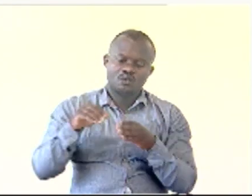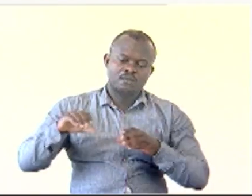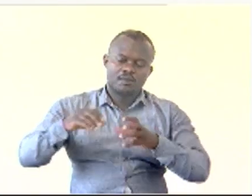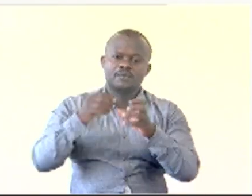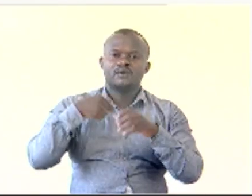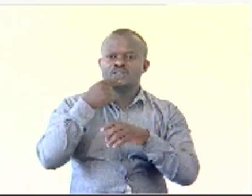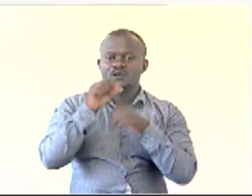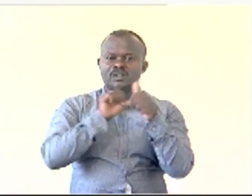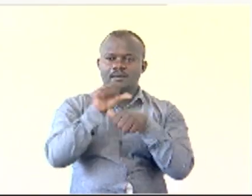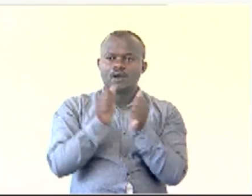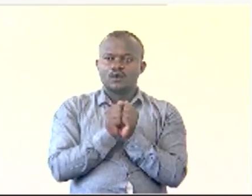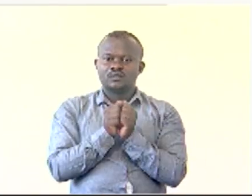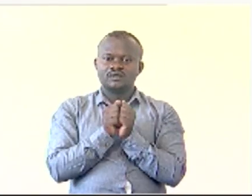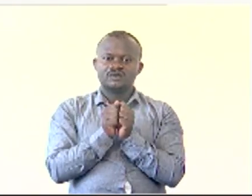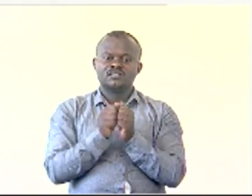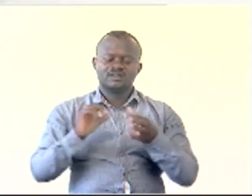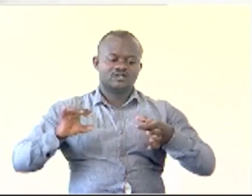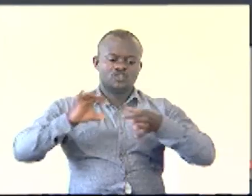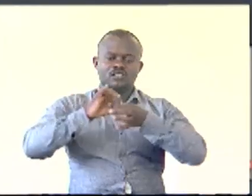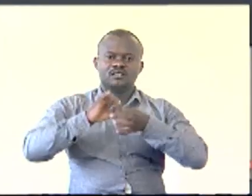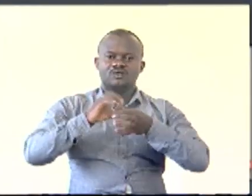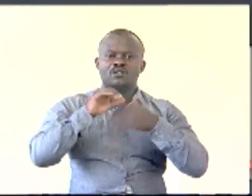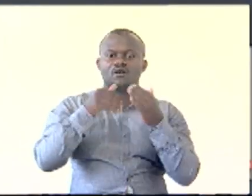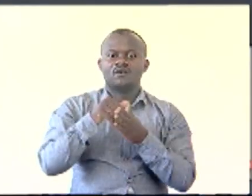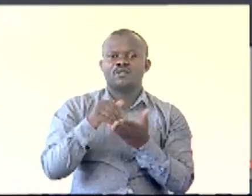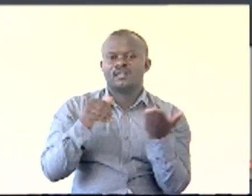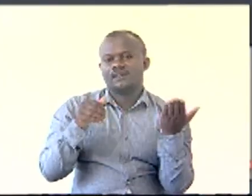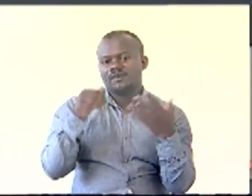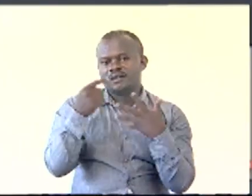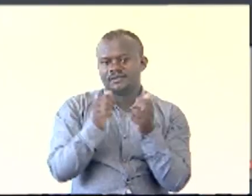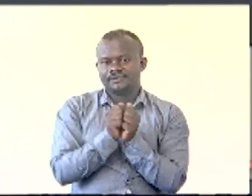talked about the joints of the skull.